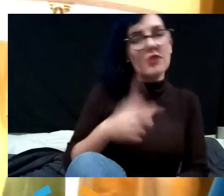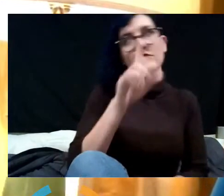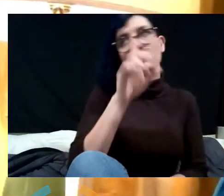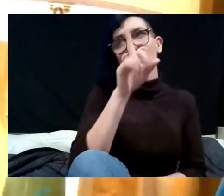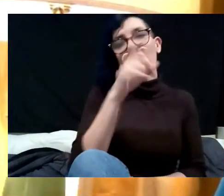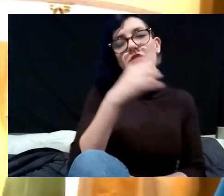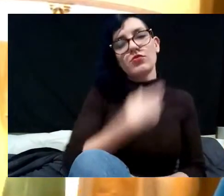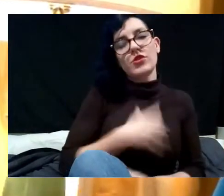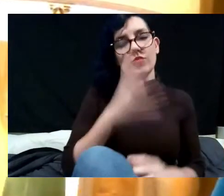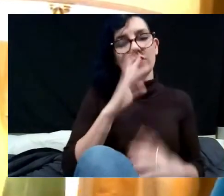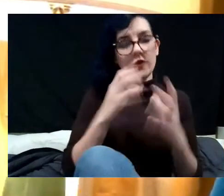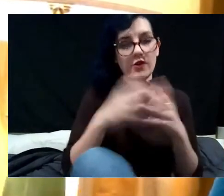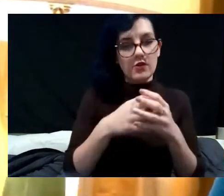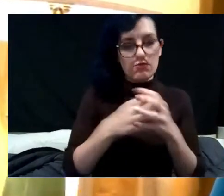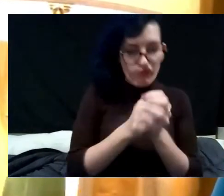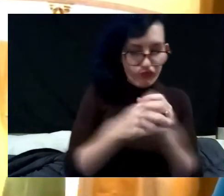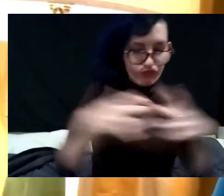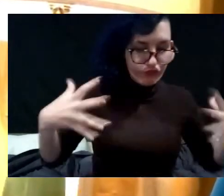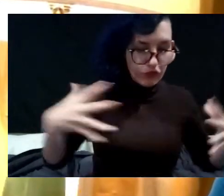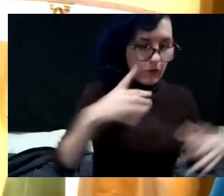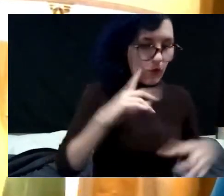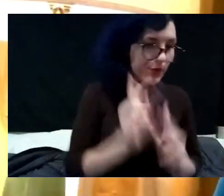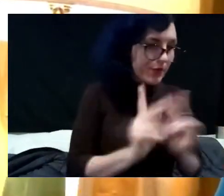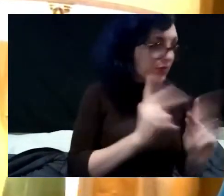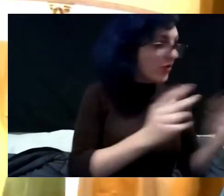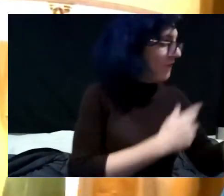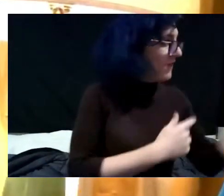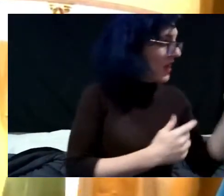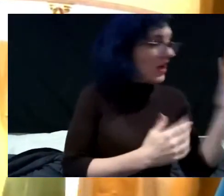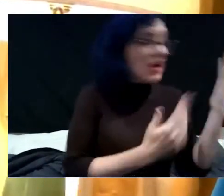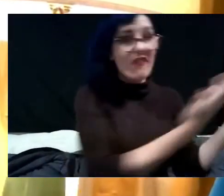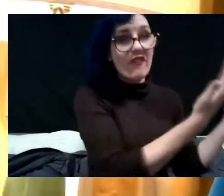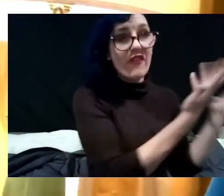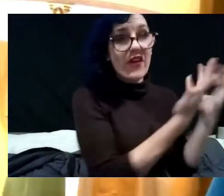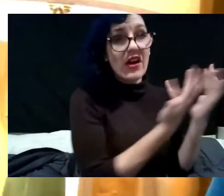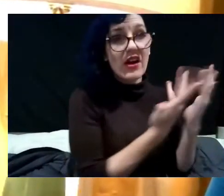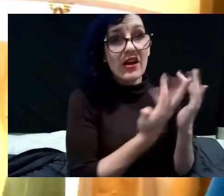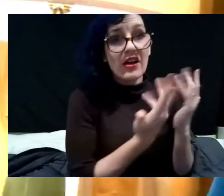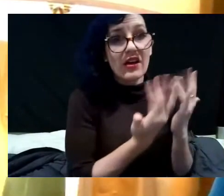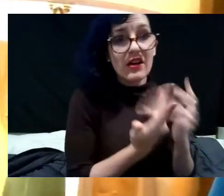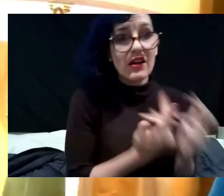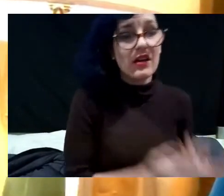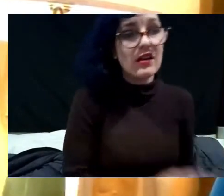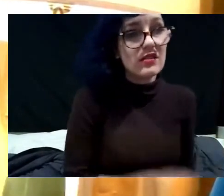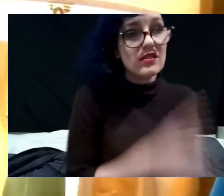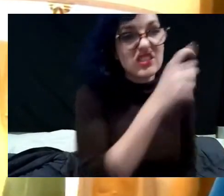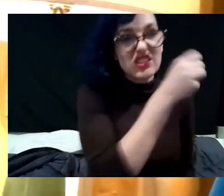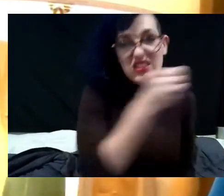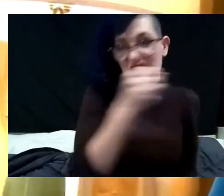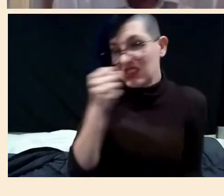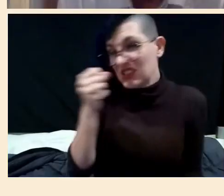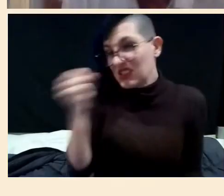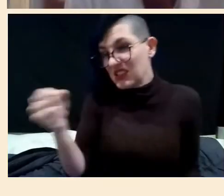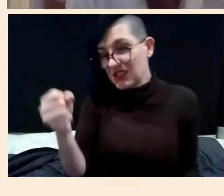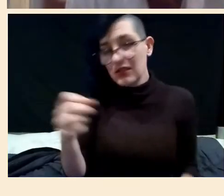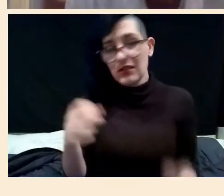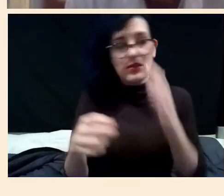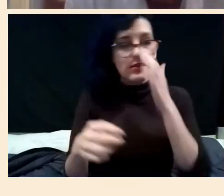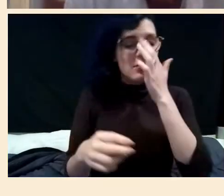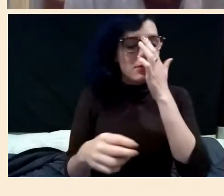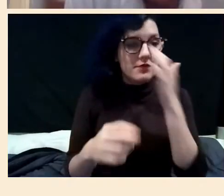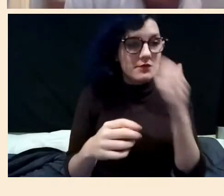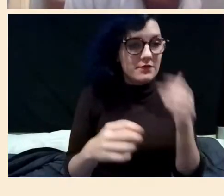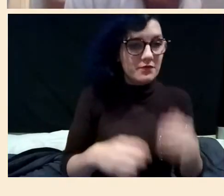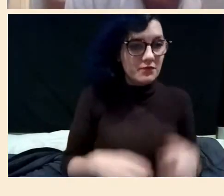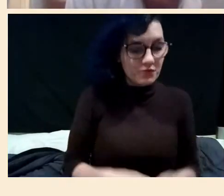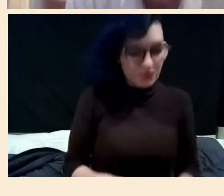wildfires so that they didn't have so far to travel and didn't have to think so hard about voting. All right, this is going to be the last question before